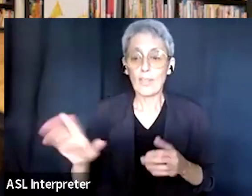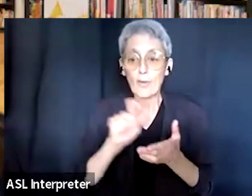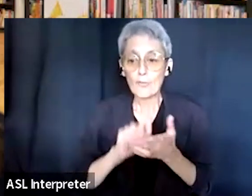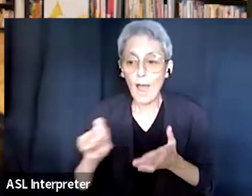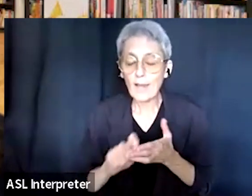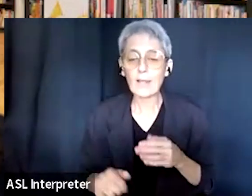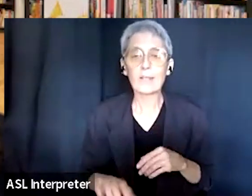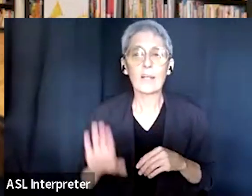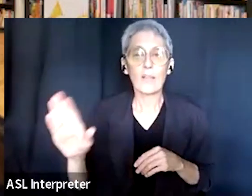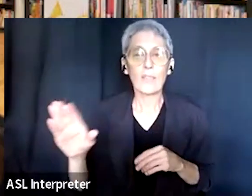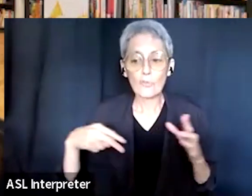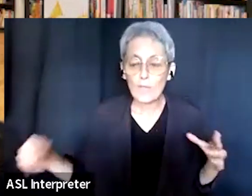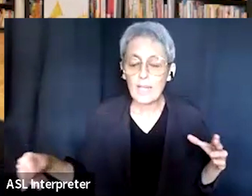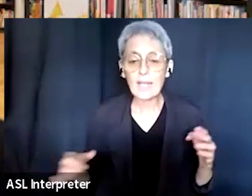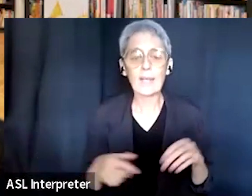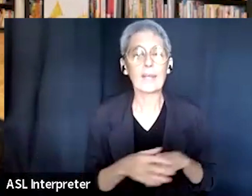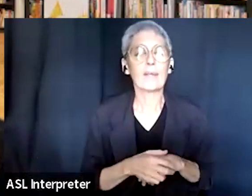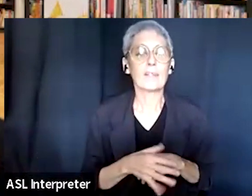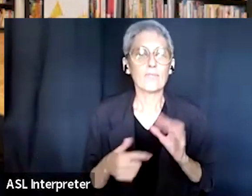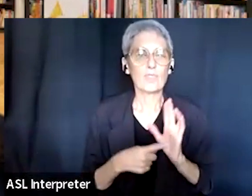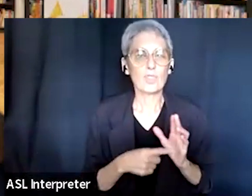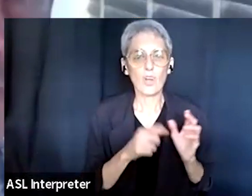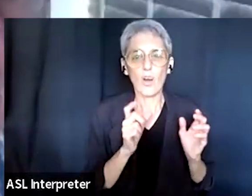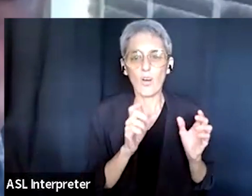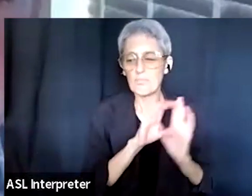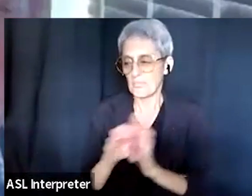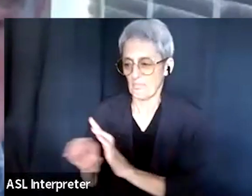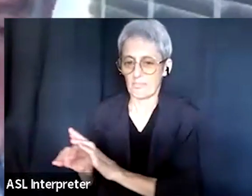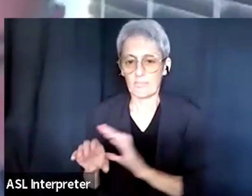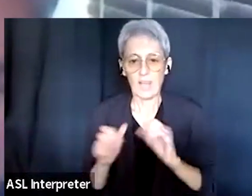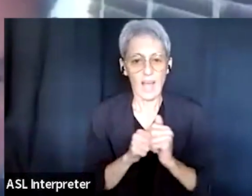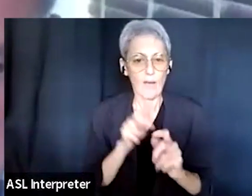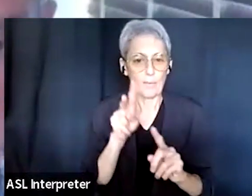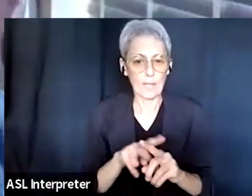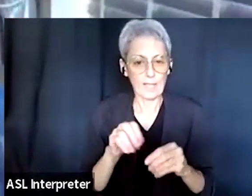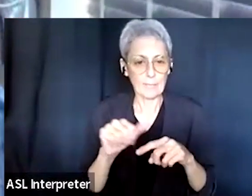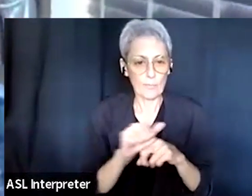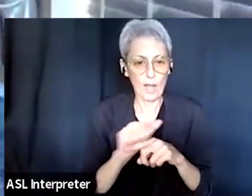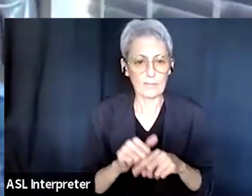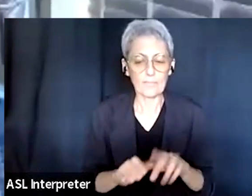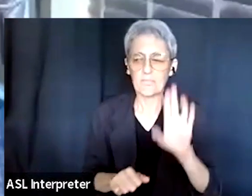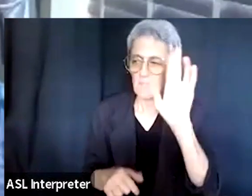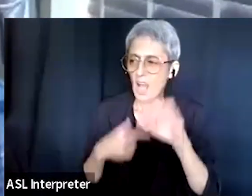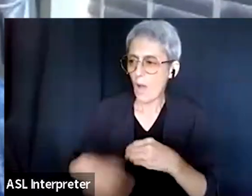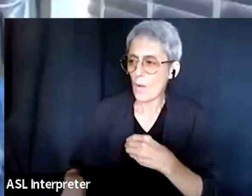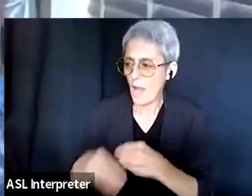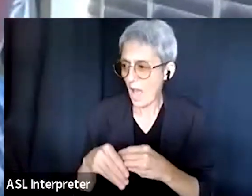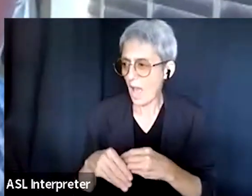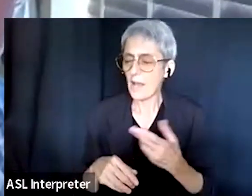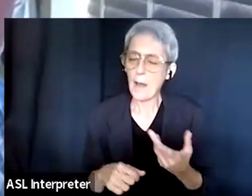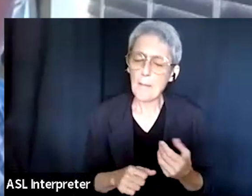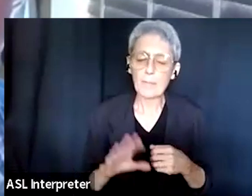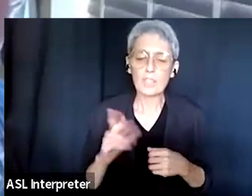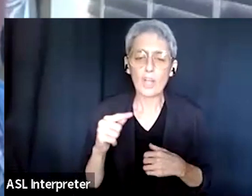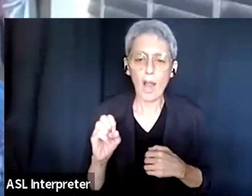so that you can actually see how it plays into practice. Can I just add on to that? I think, Charlotte,